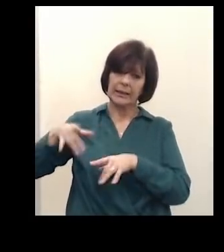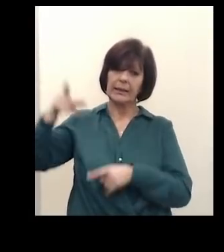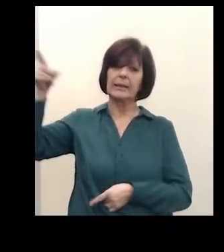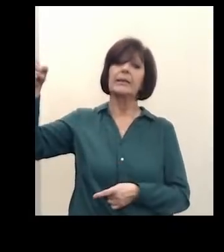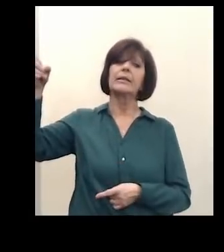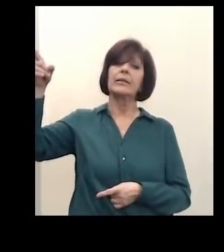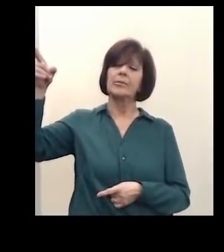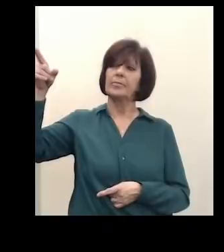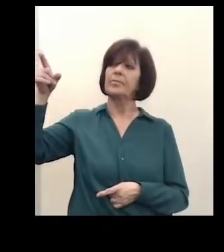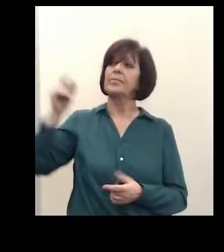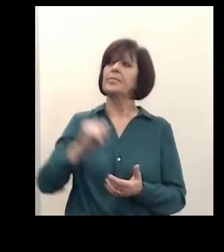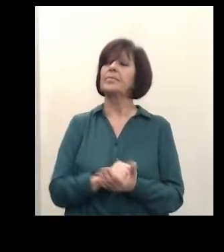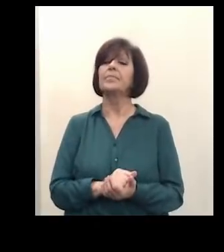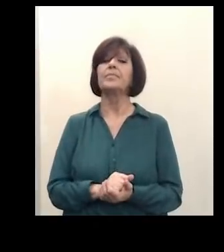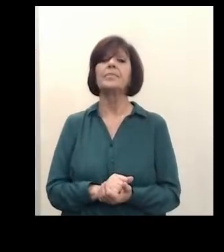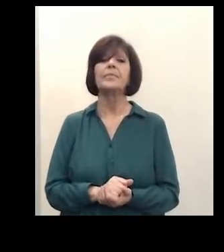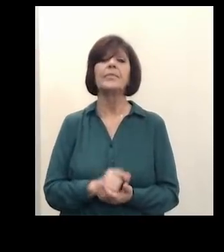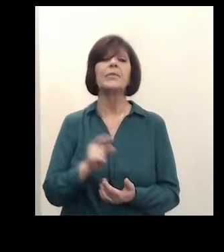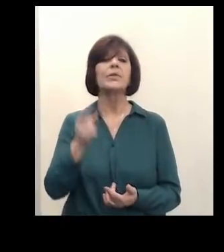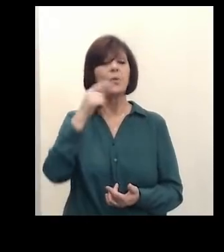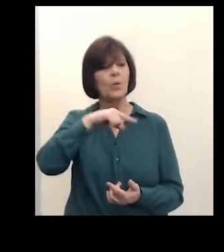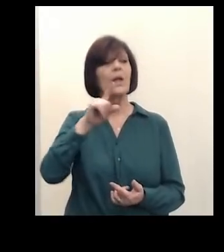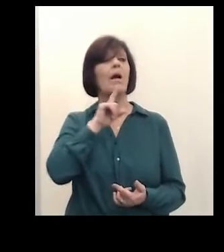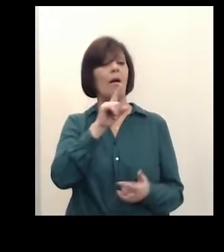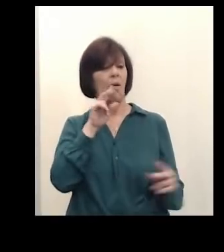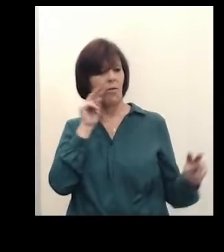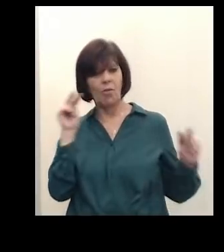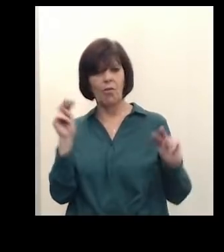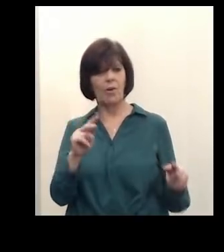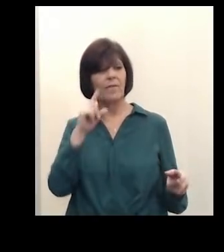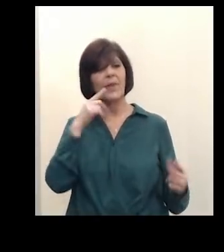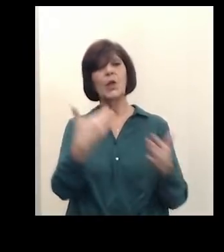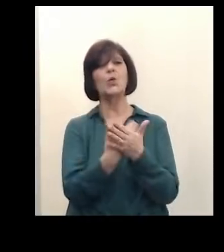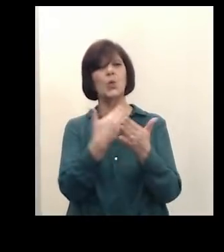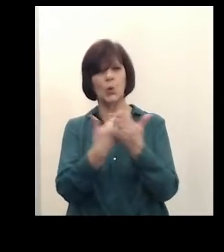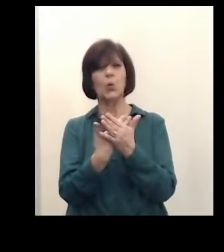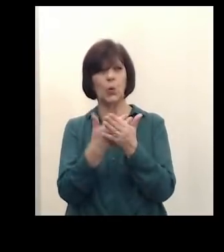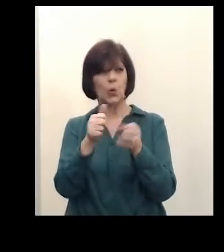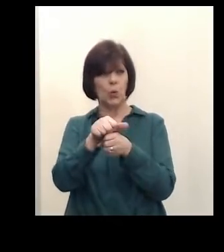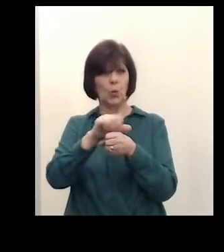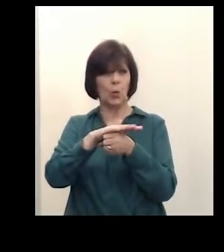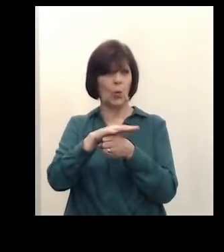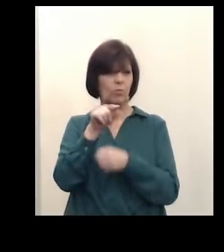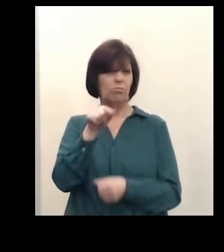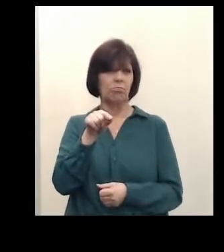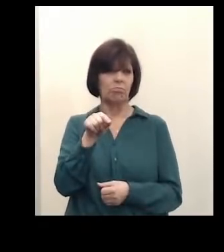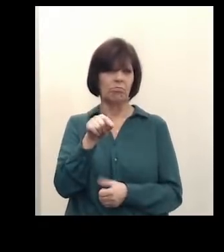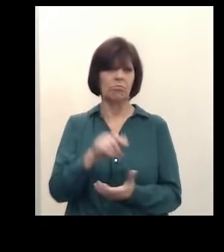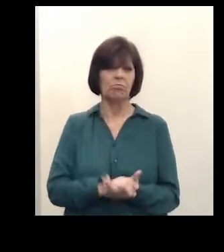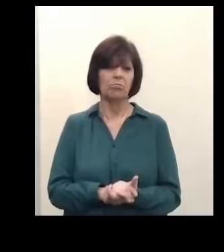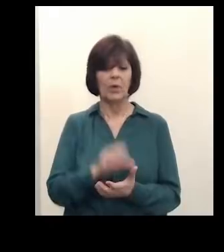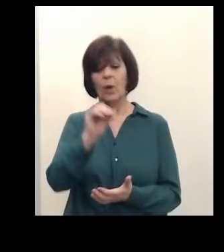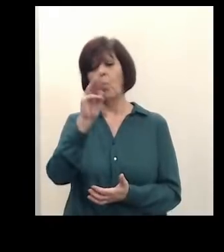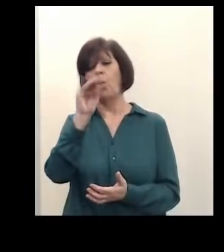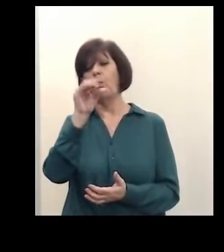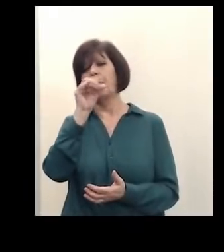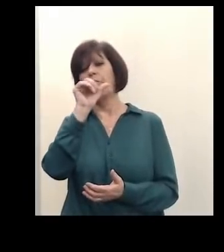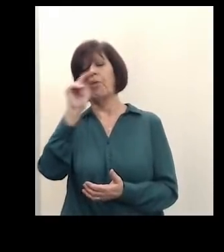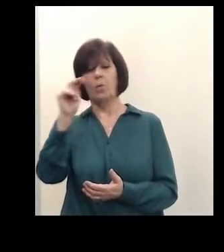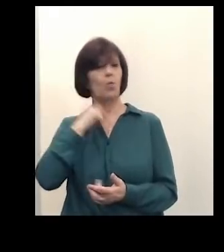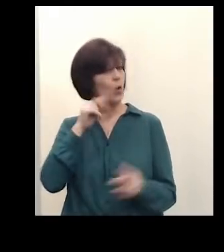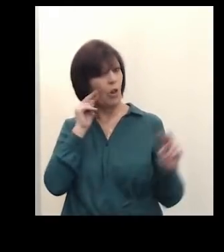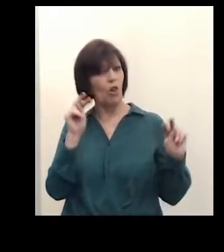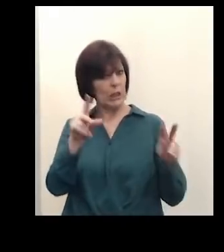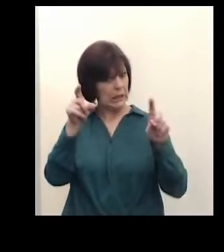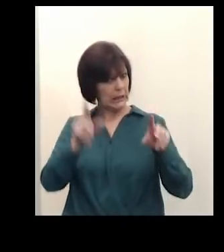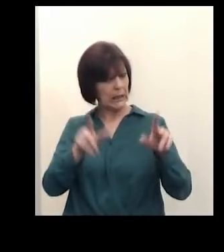the genomic sequencing. So we are looking for that any of those new variants in our community. So again, you